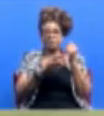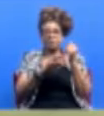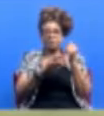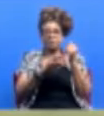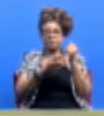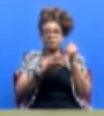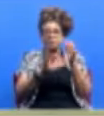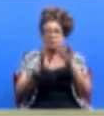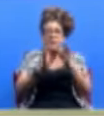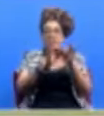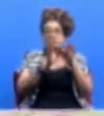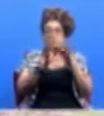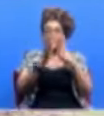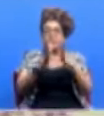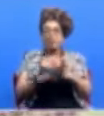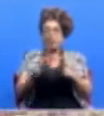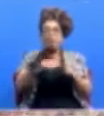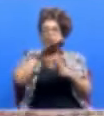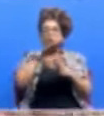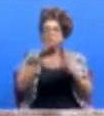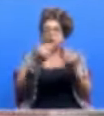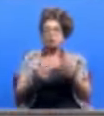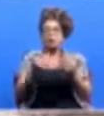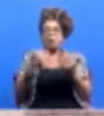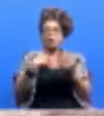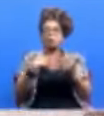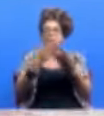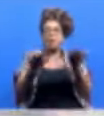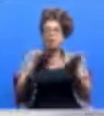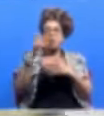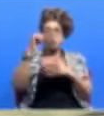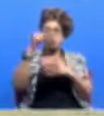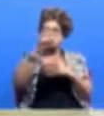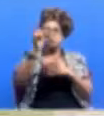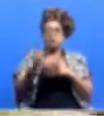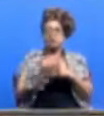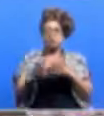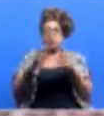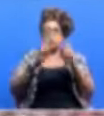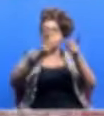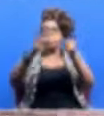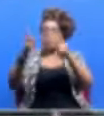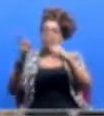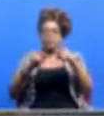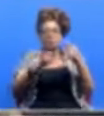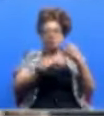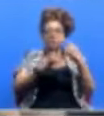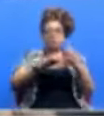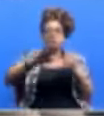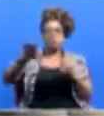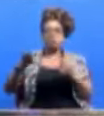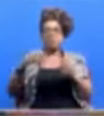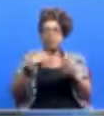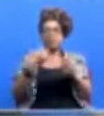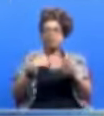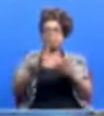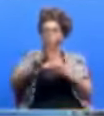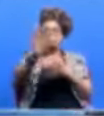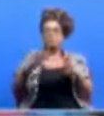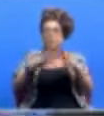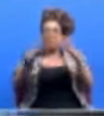Azimio leader Raila Odinga has been camping in the coast region, traversing the six counties, while engaging locals in a mass recruitment